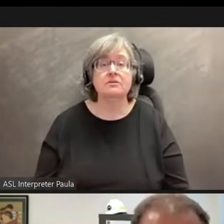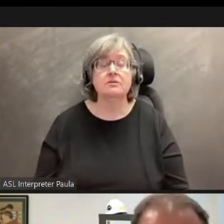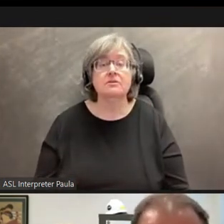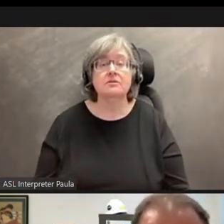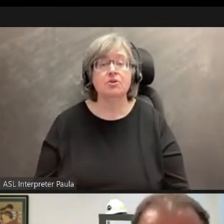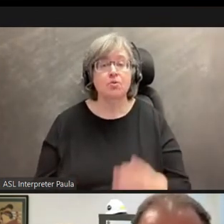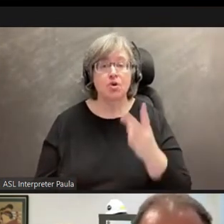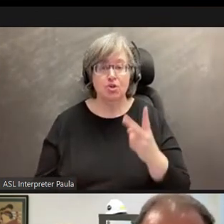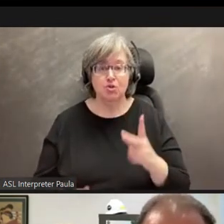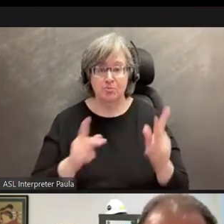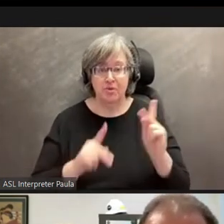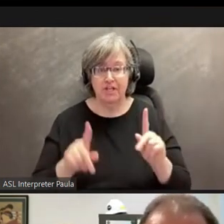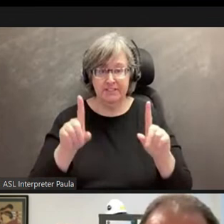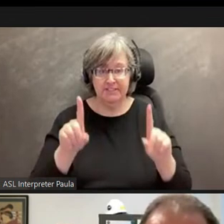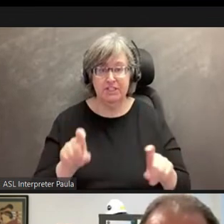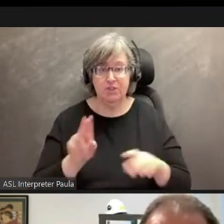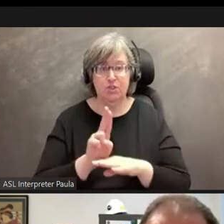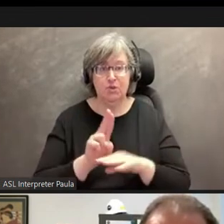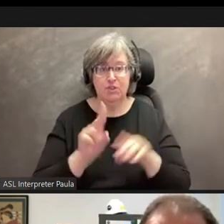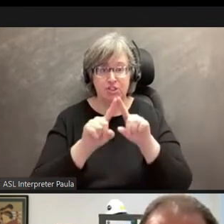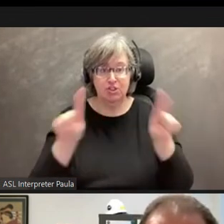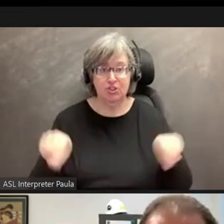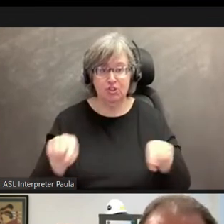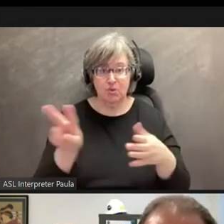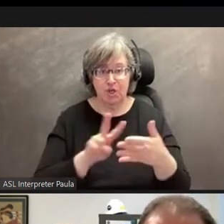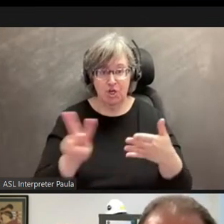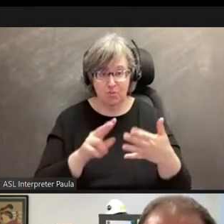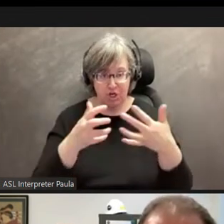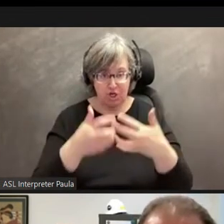two people who tested it using screen readers. So